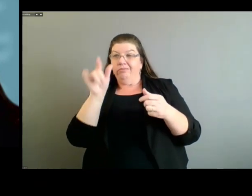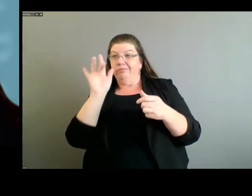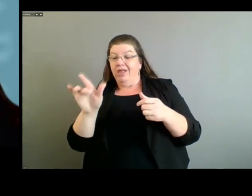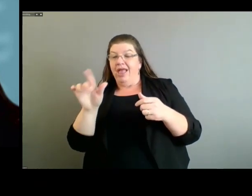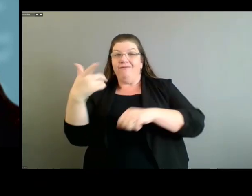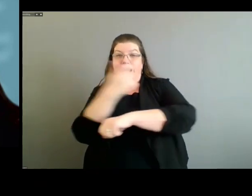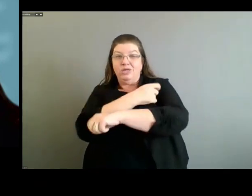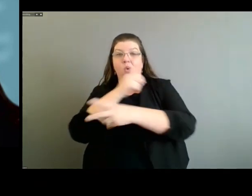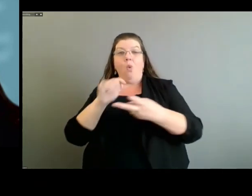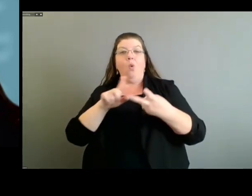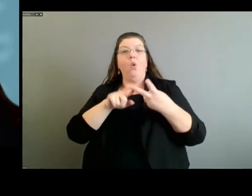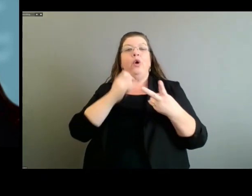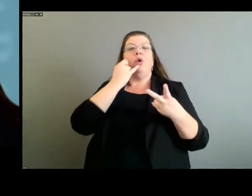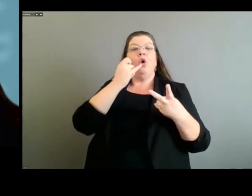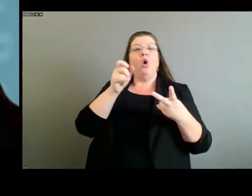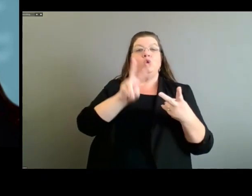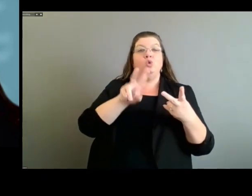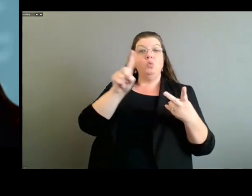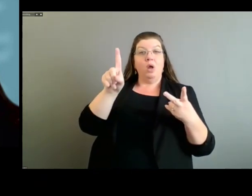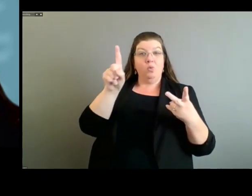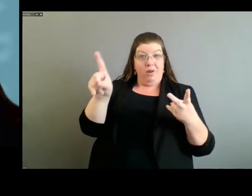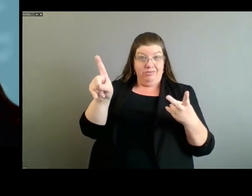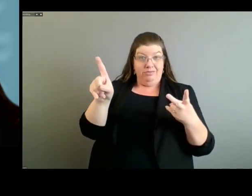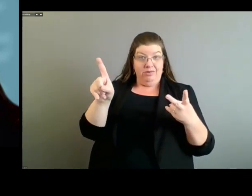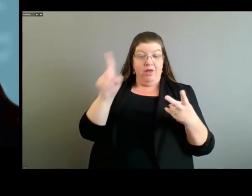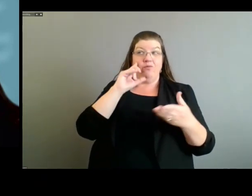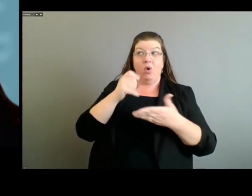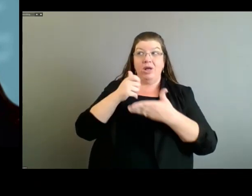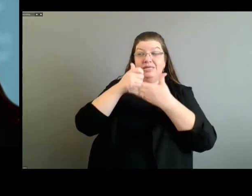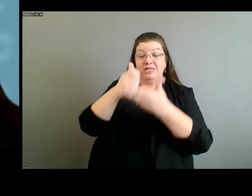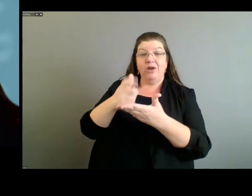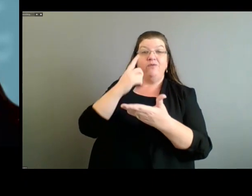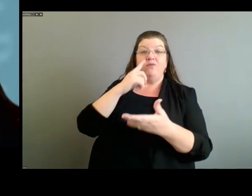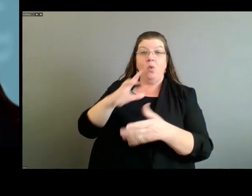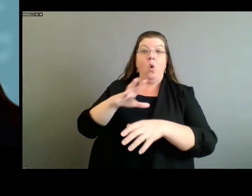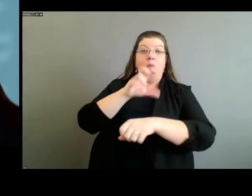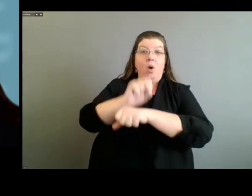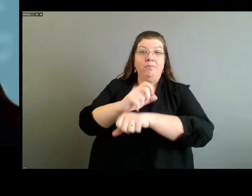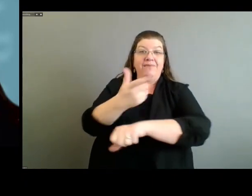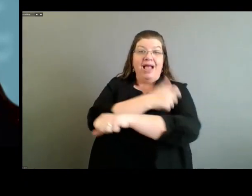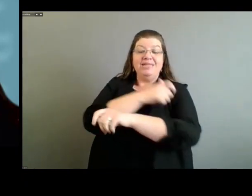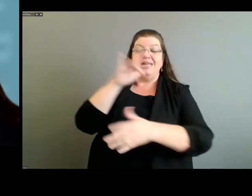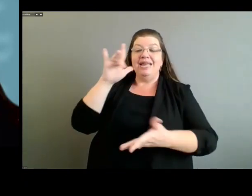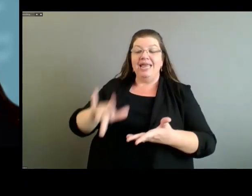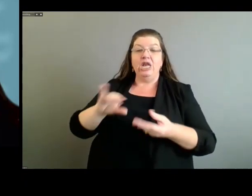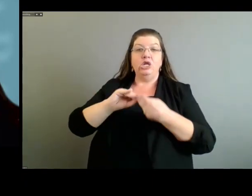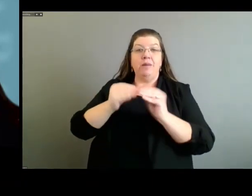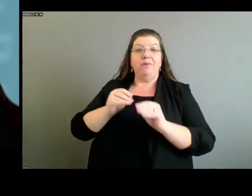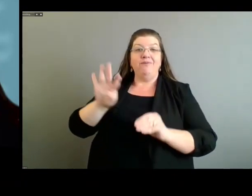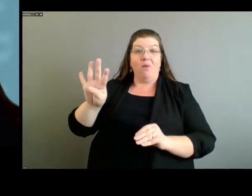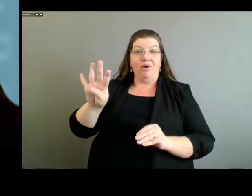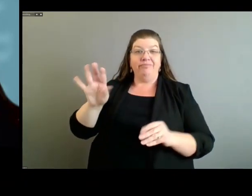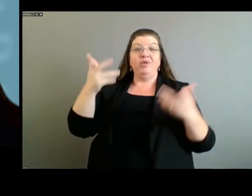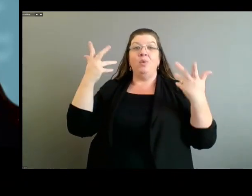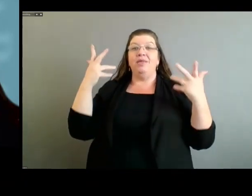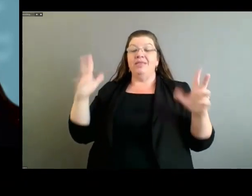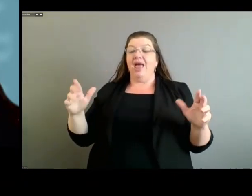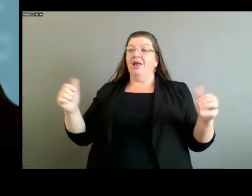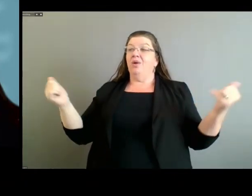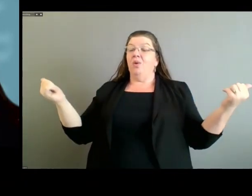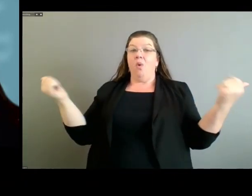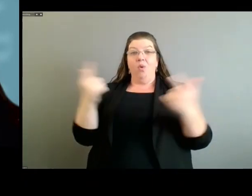211, and for assistance with vaccine appointments, select option 4. And with that, we wish everyone a